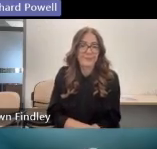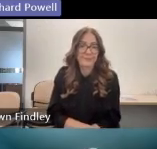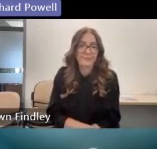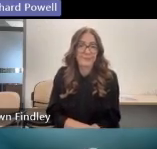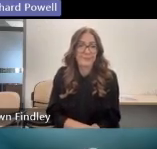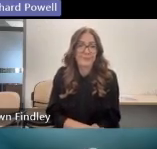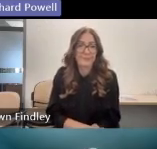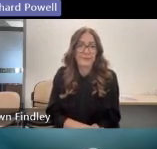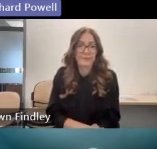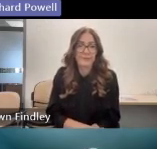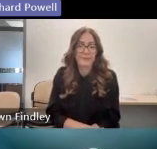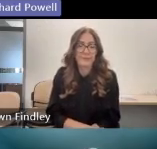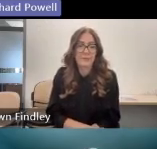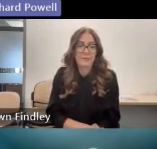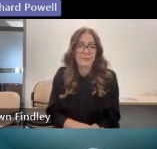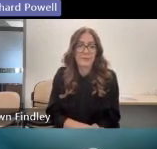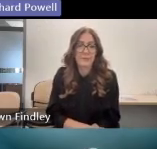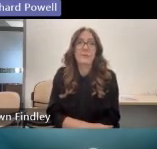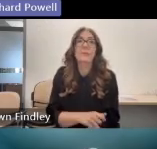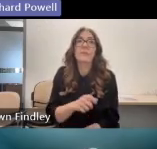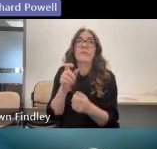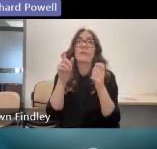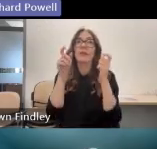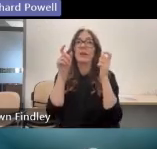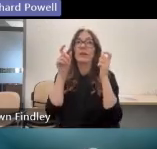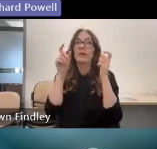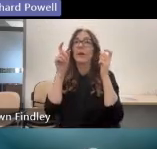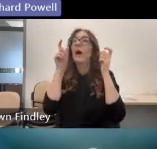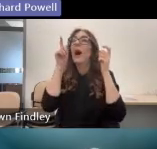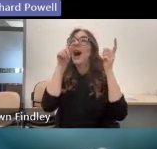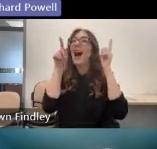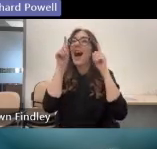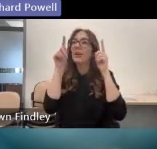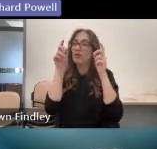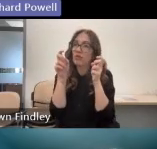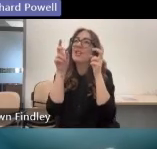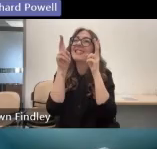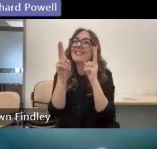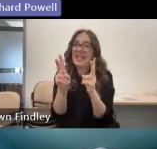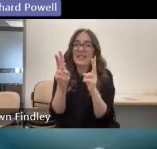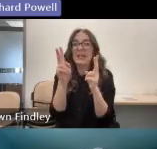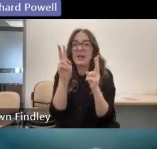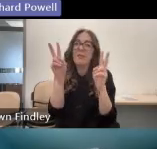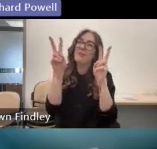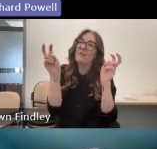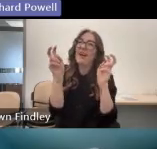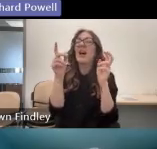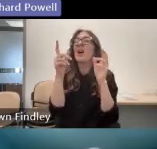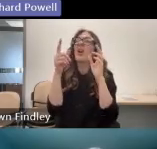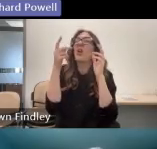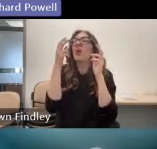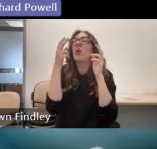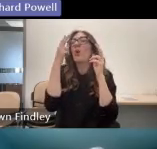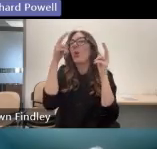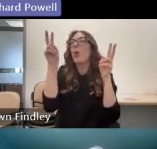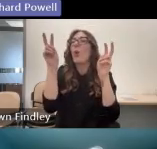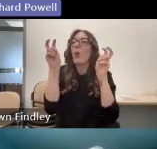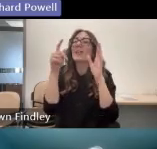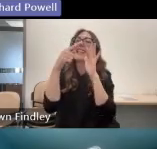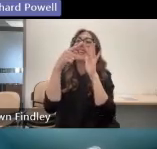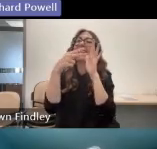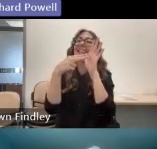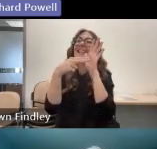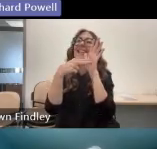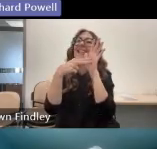In the Android system, there is no classic invert, as it were. that will invert all your photos as